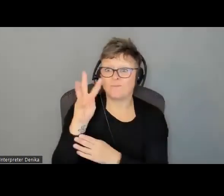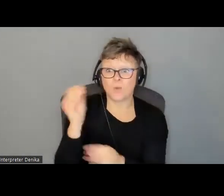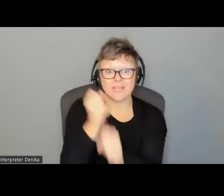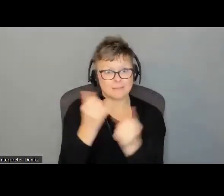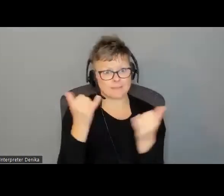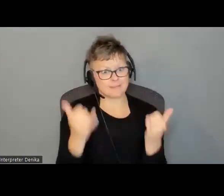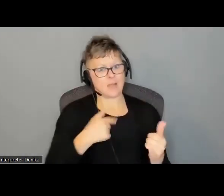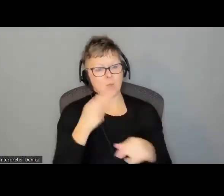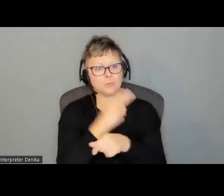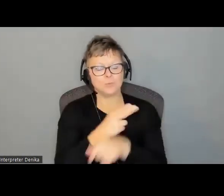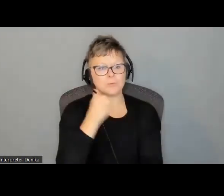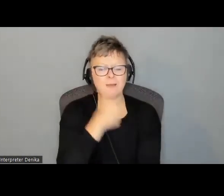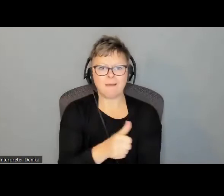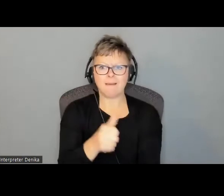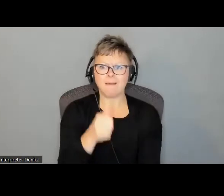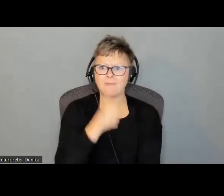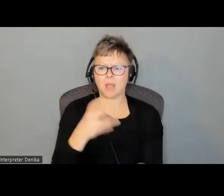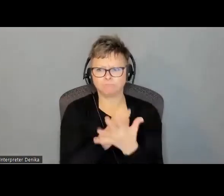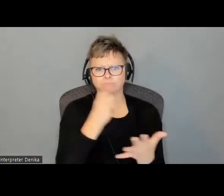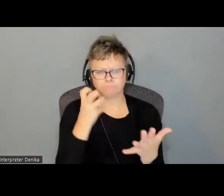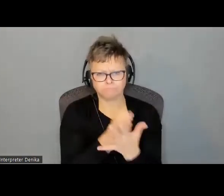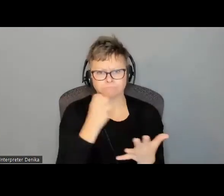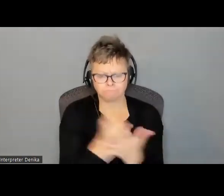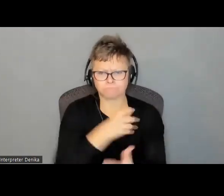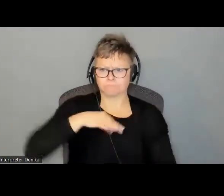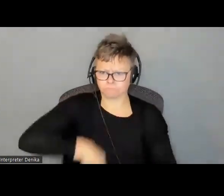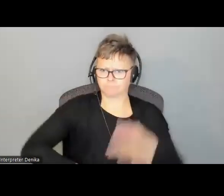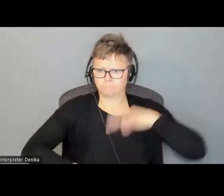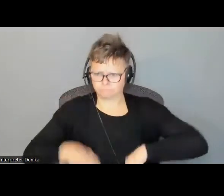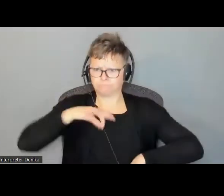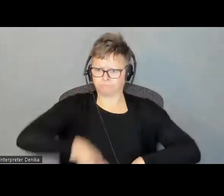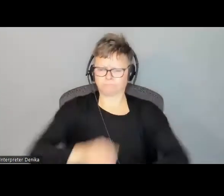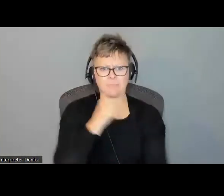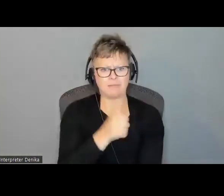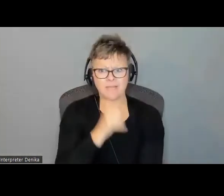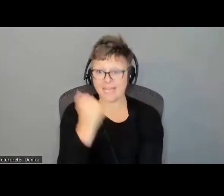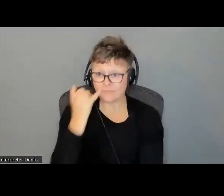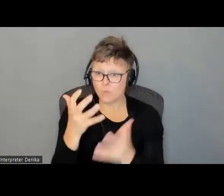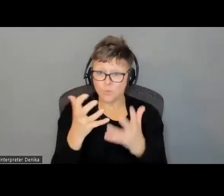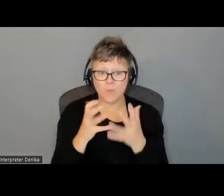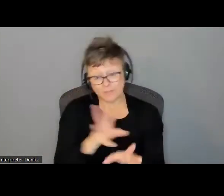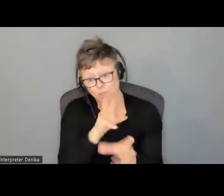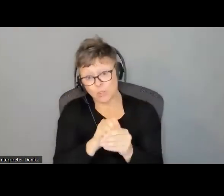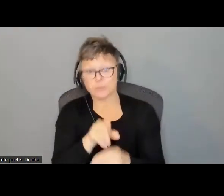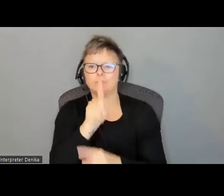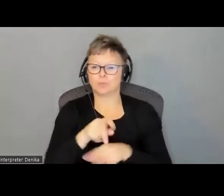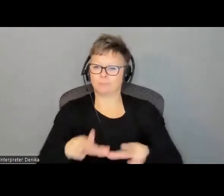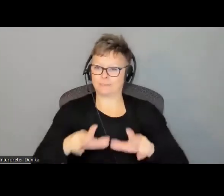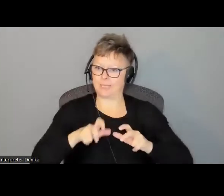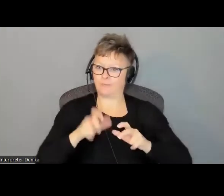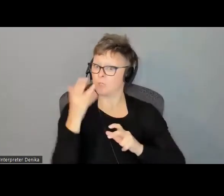day in and day out. So my advice has always been, if you want to be inclusive, be selfish, because one day you are going to need